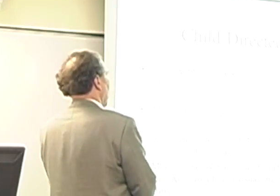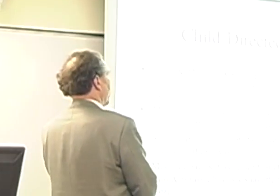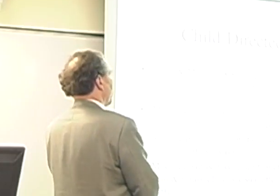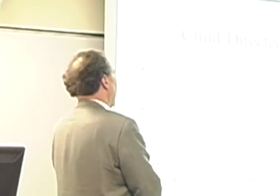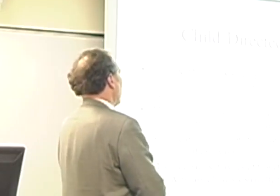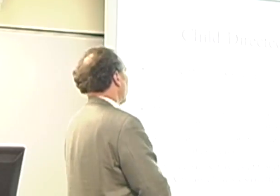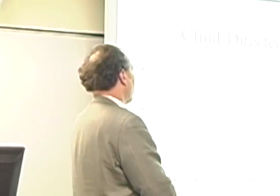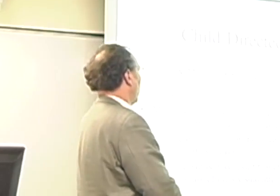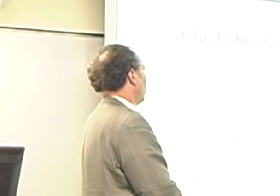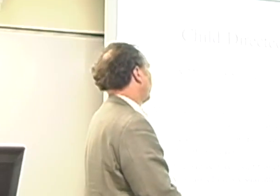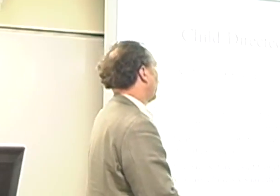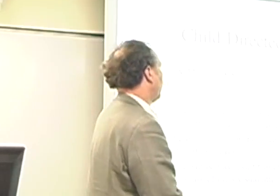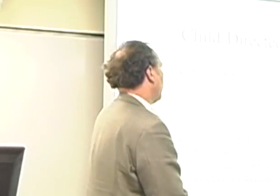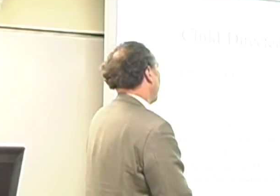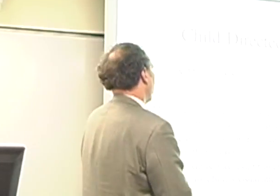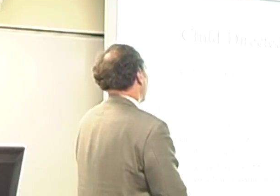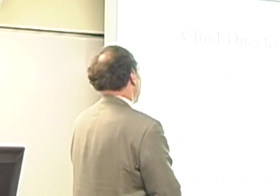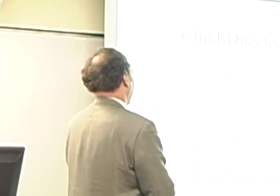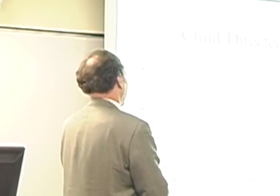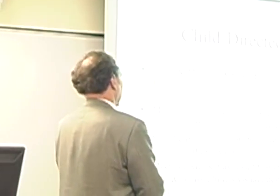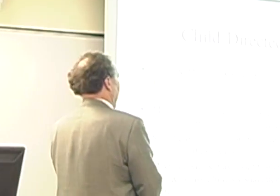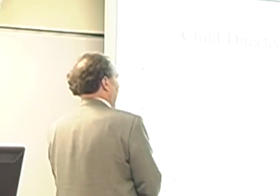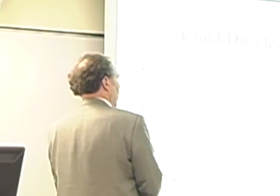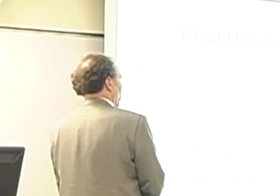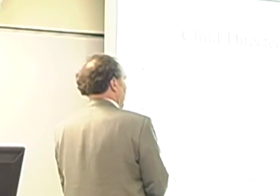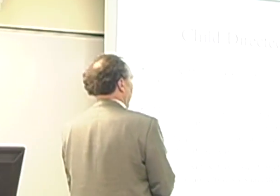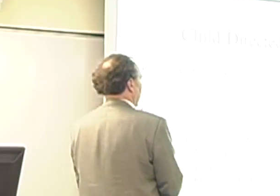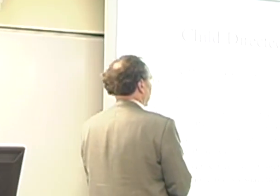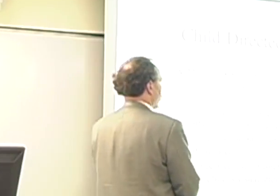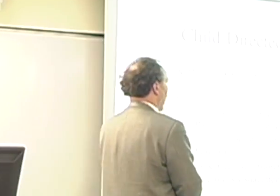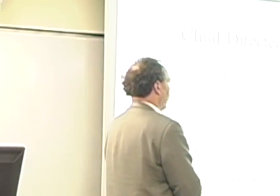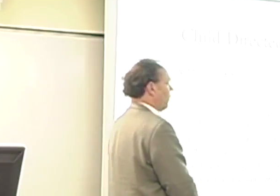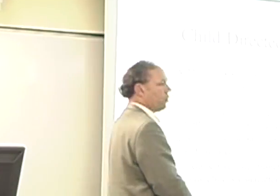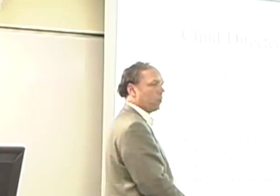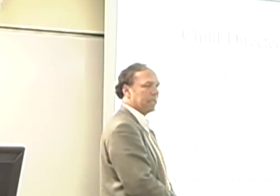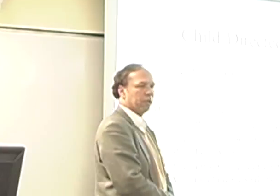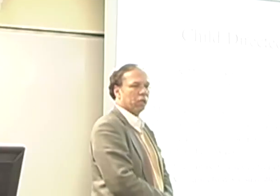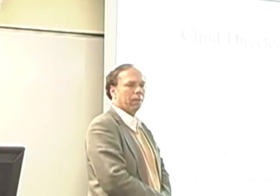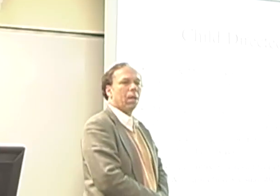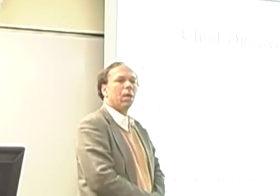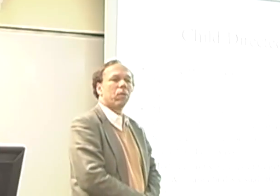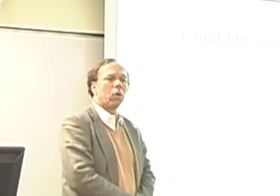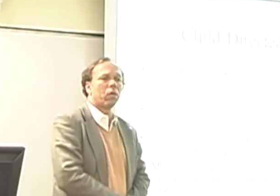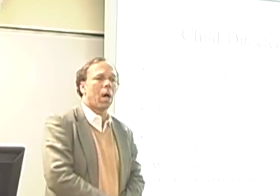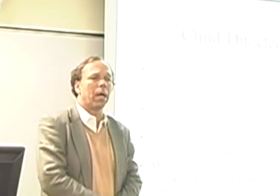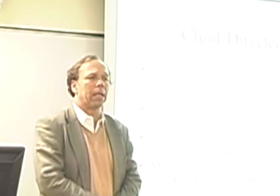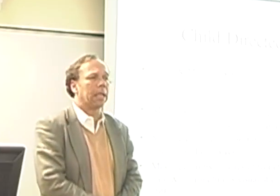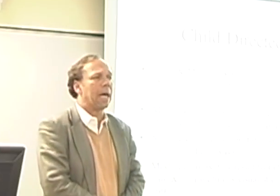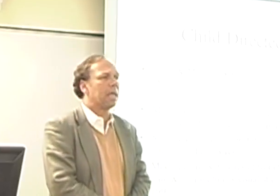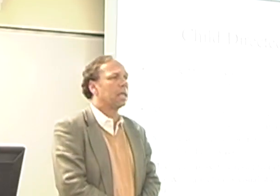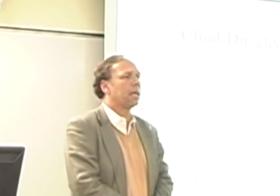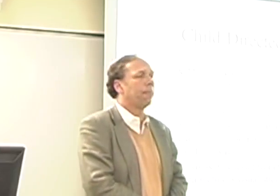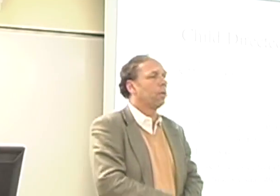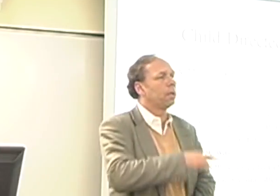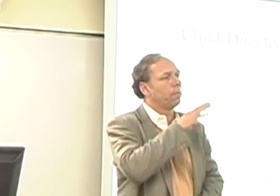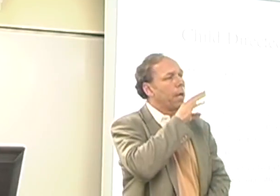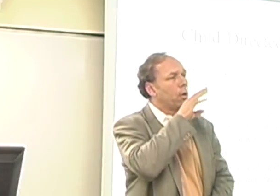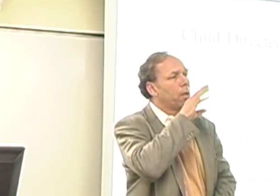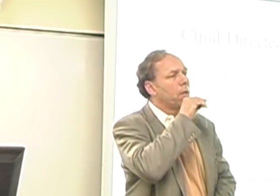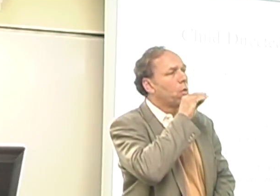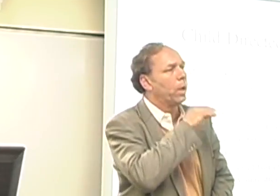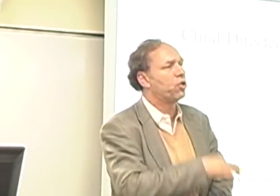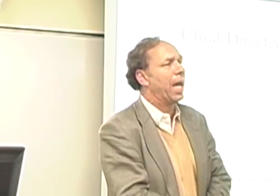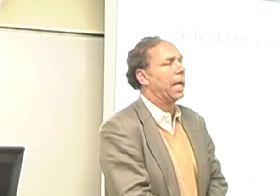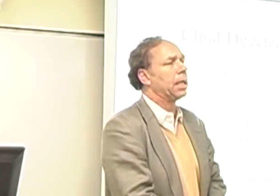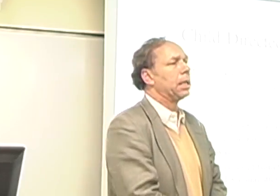modified signs may result from the mother's attempts to gain and retain the child's visual attention. So you saw in that last example that the